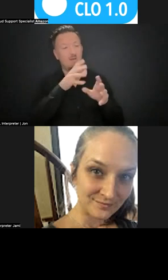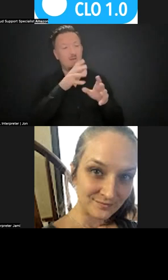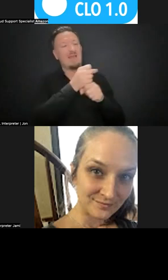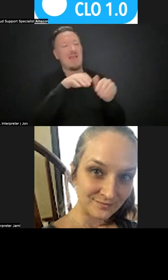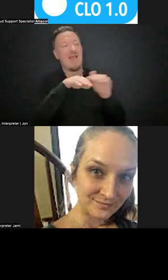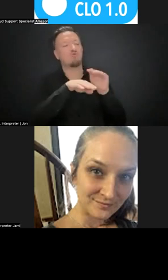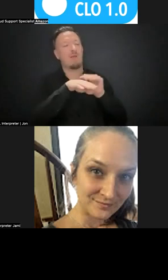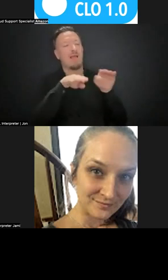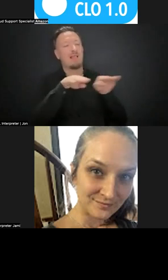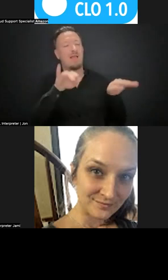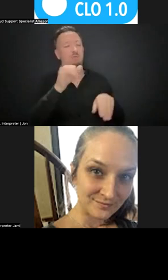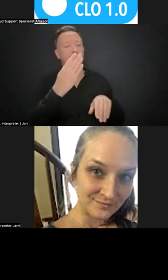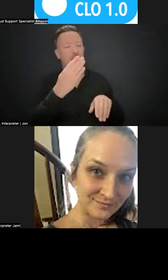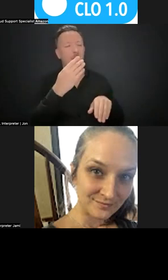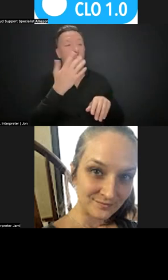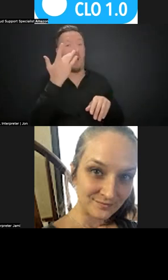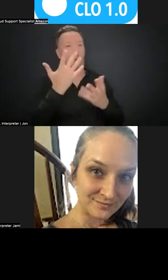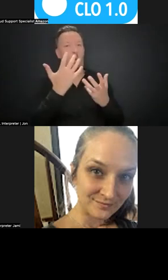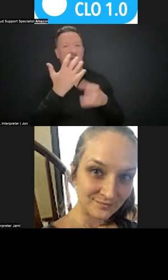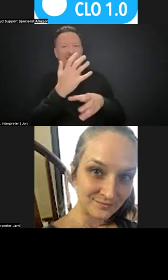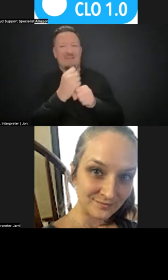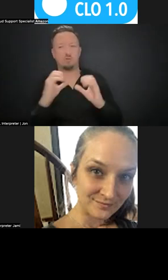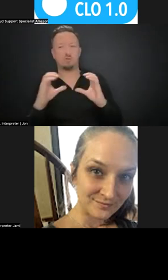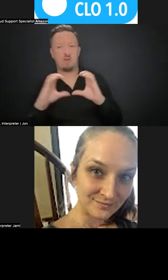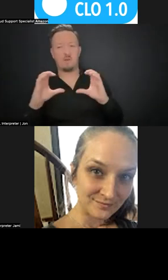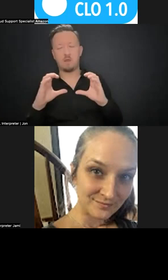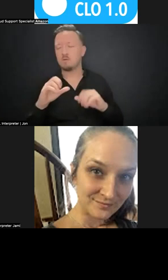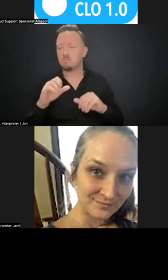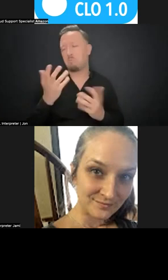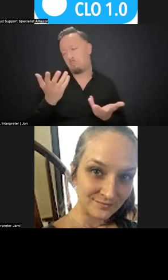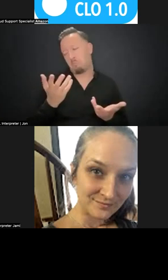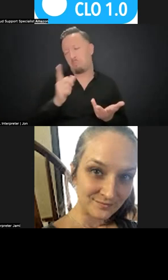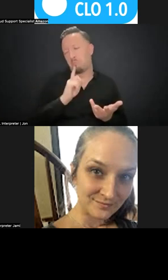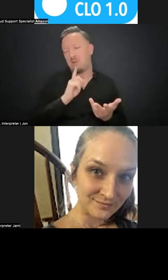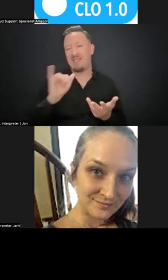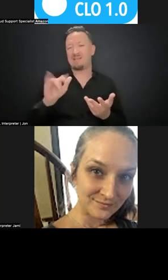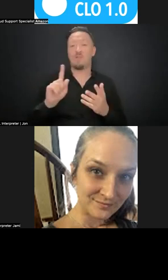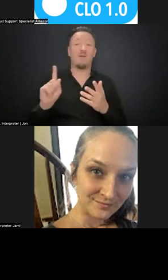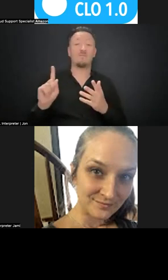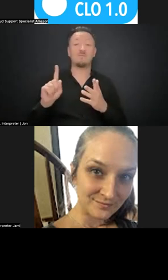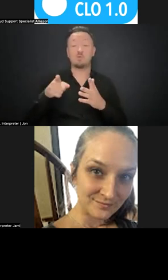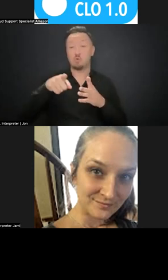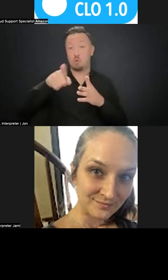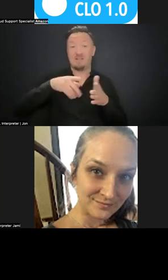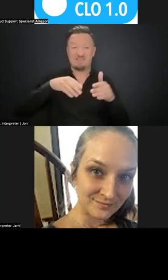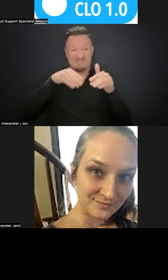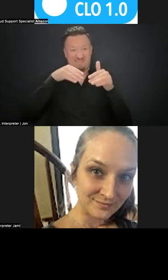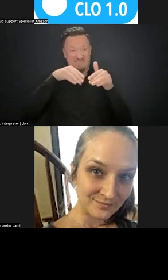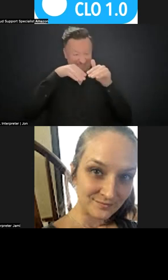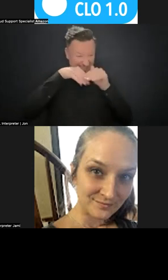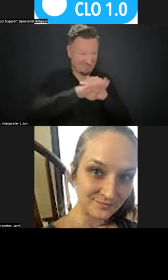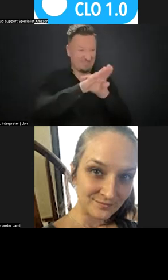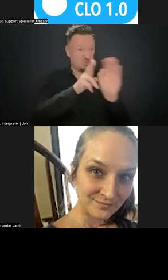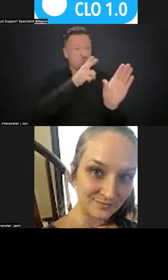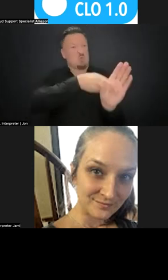That's your entry point into the environment. And depending on your other skill set, your